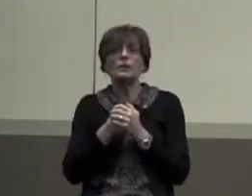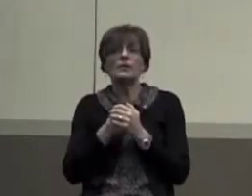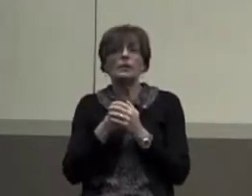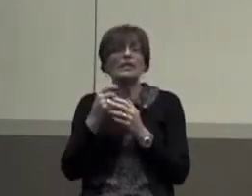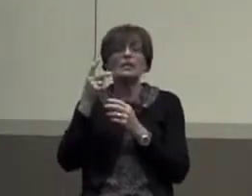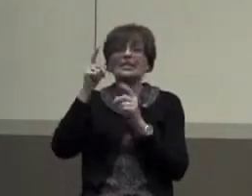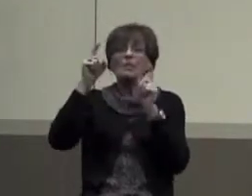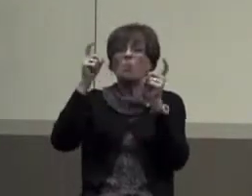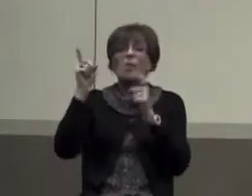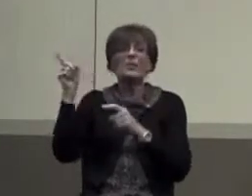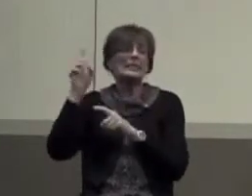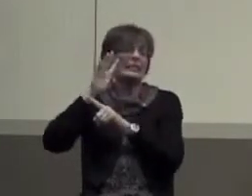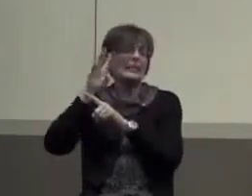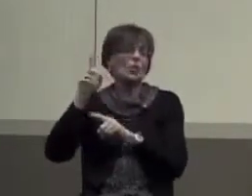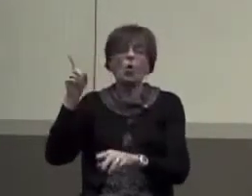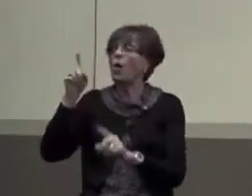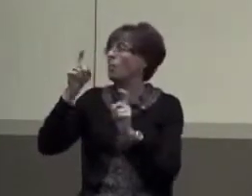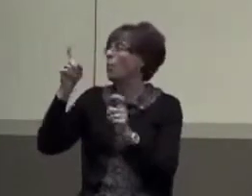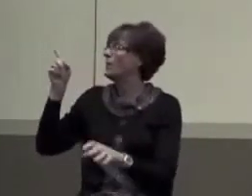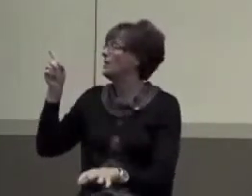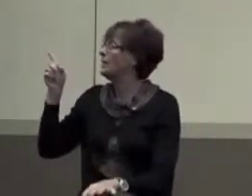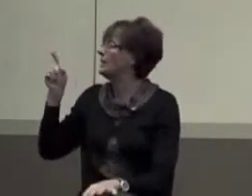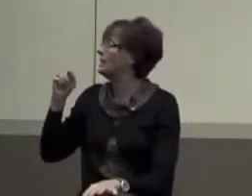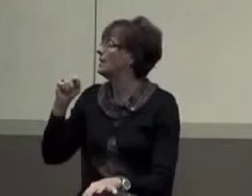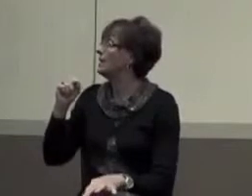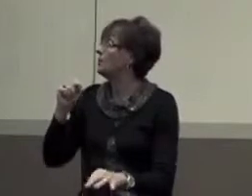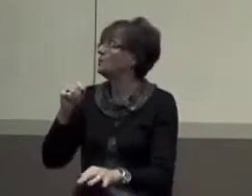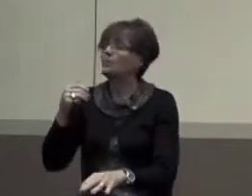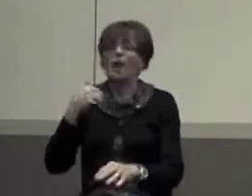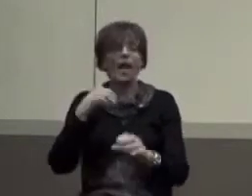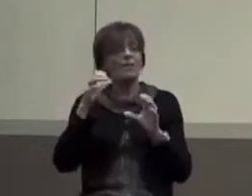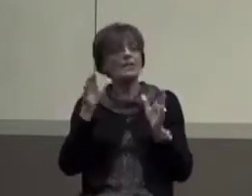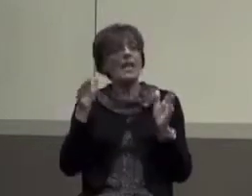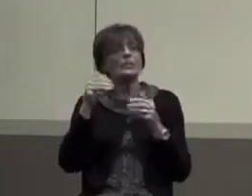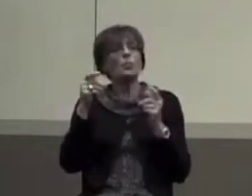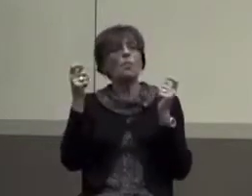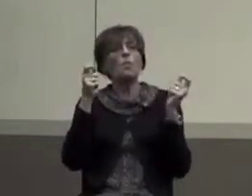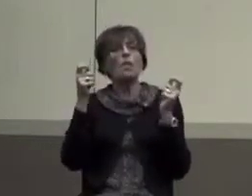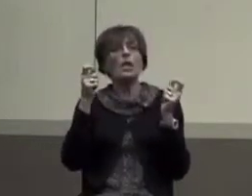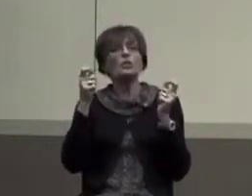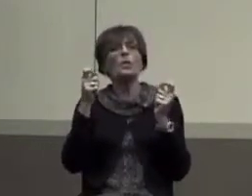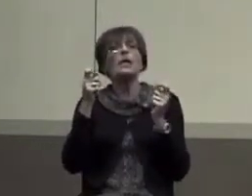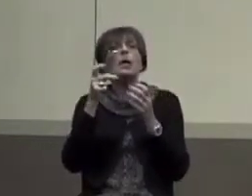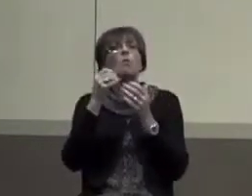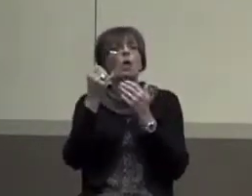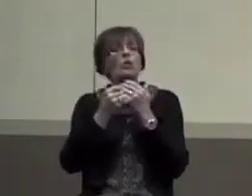one. I actually have a classroom management project that some of my students do.